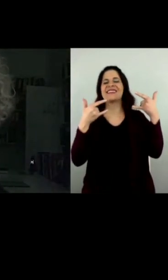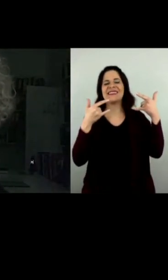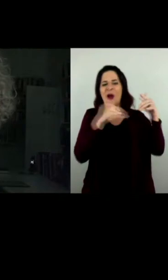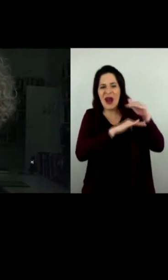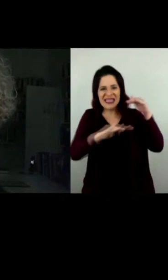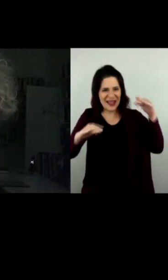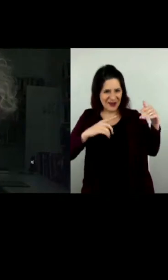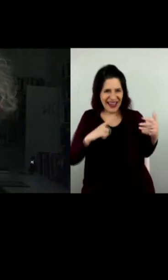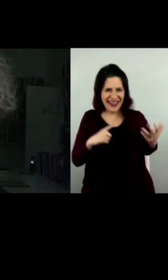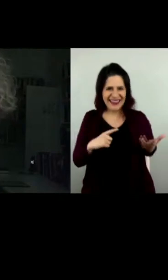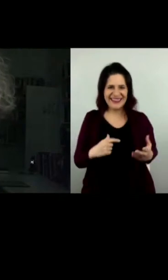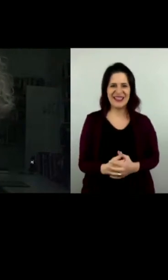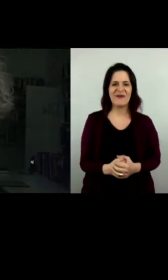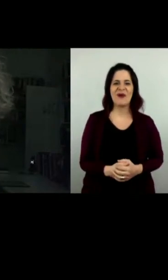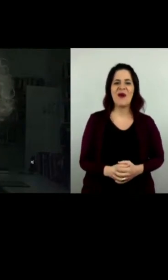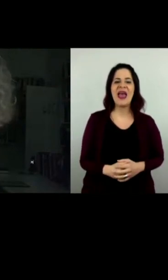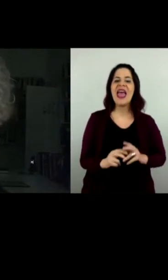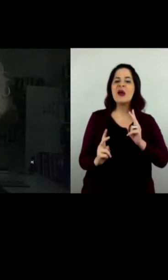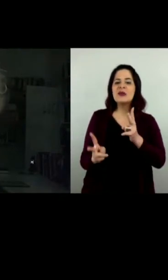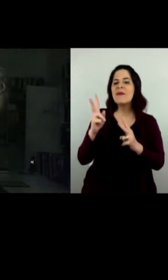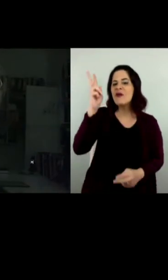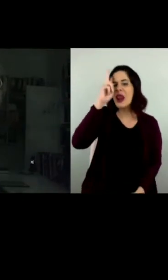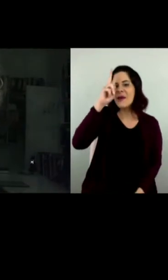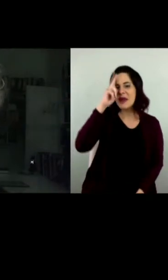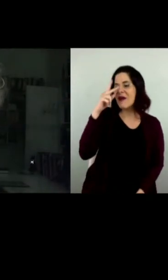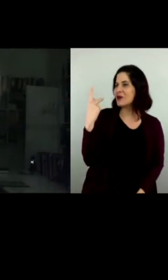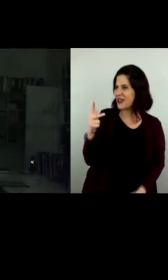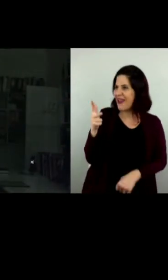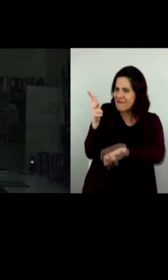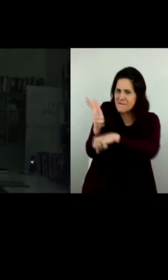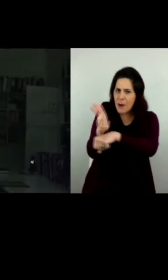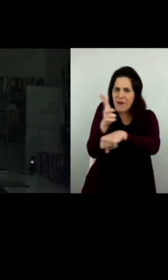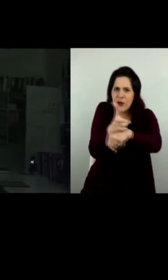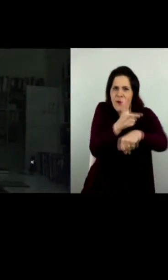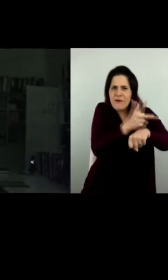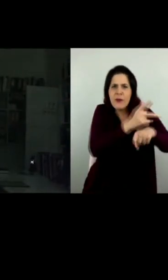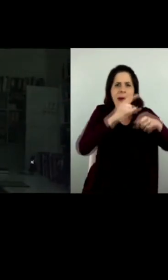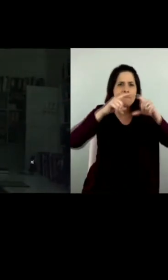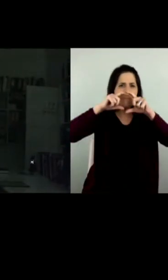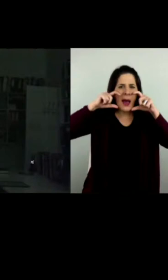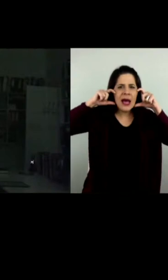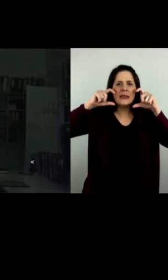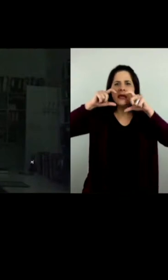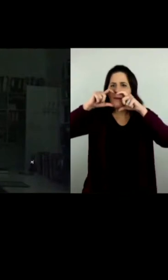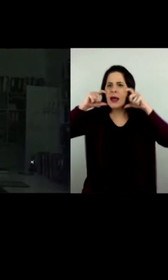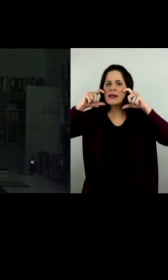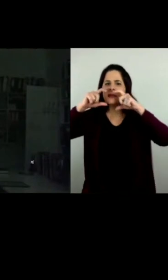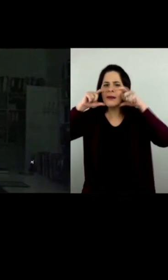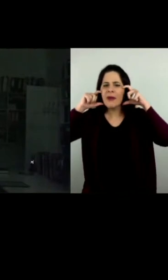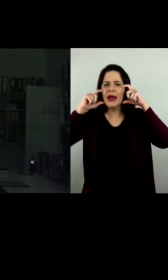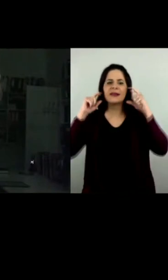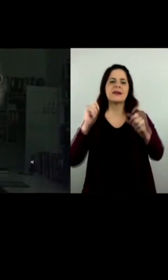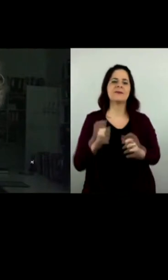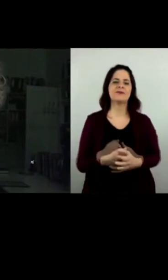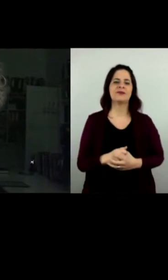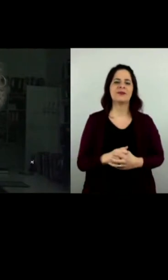I always remember your film masks. And then I saw that you released this.